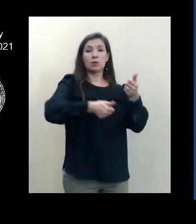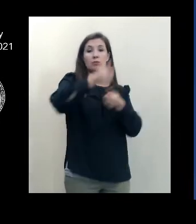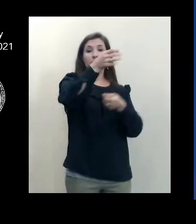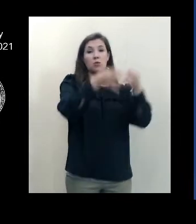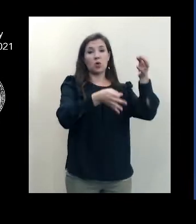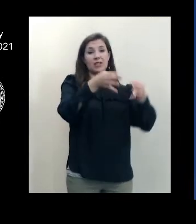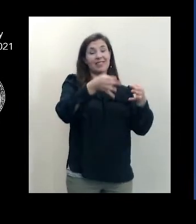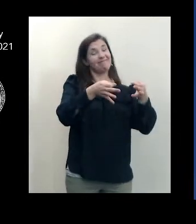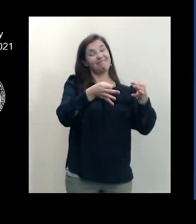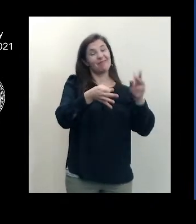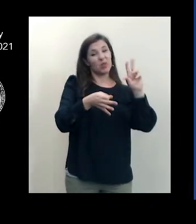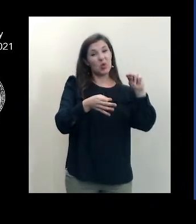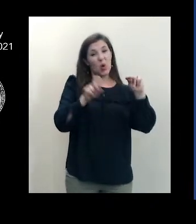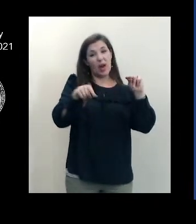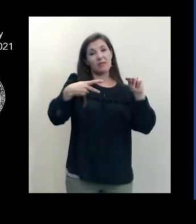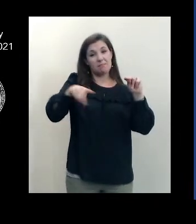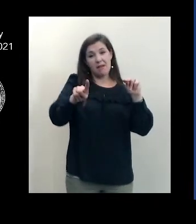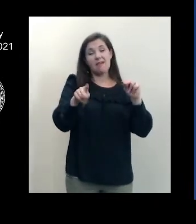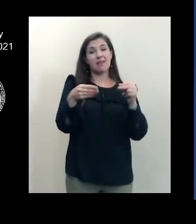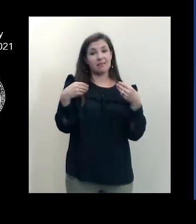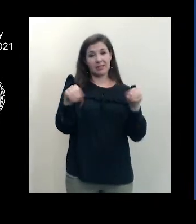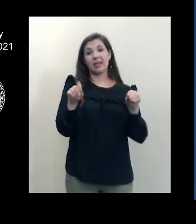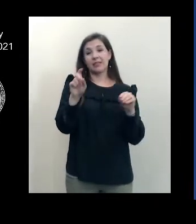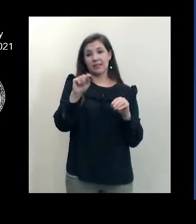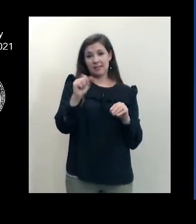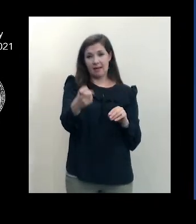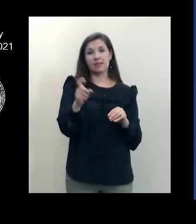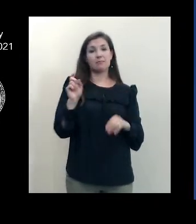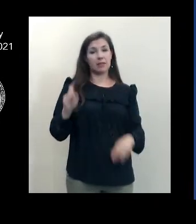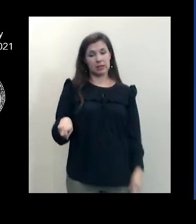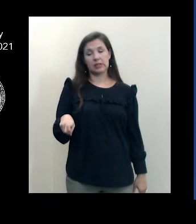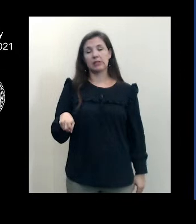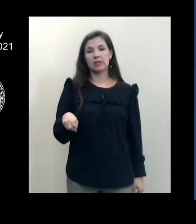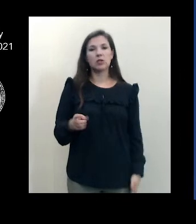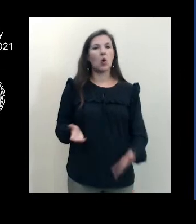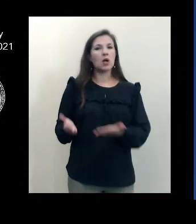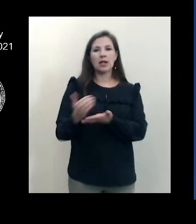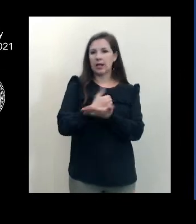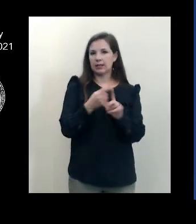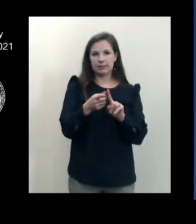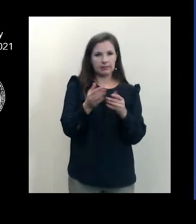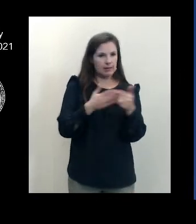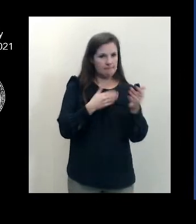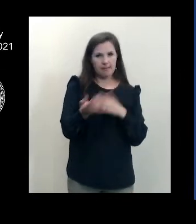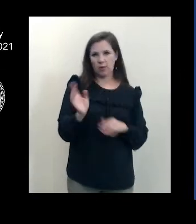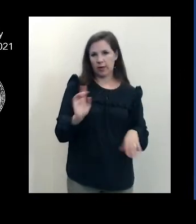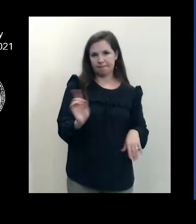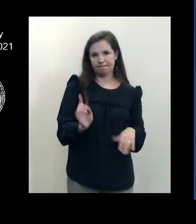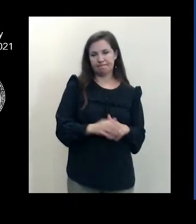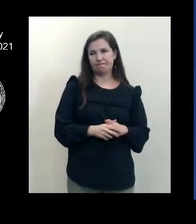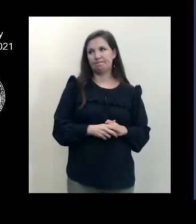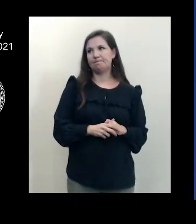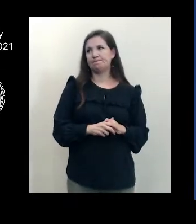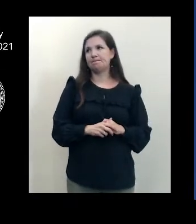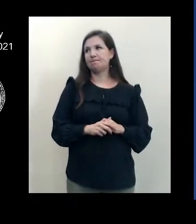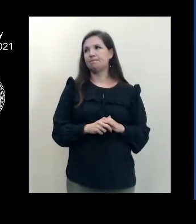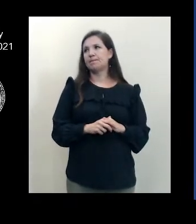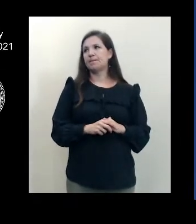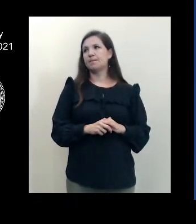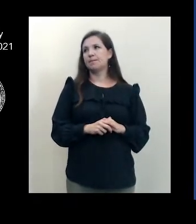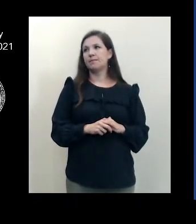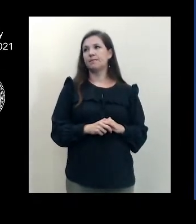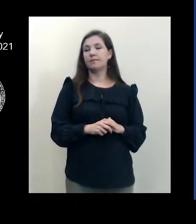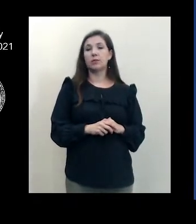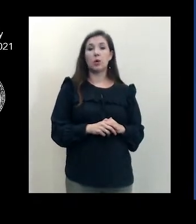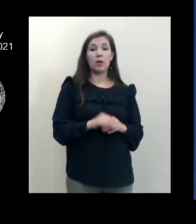was no, you got to pay sales tax to all. So they're collecting sales tax regardless of where the person may